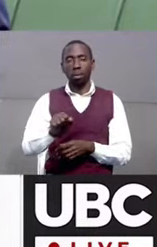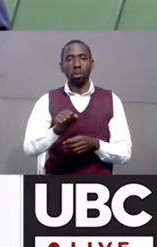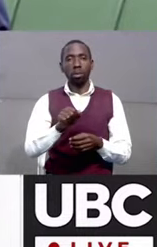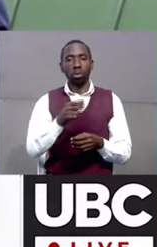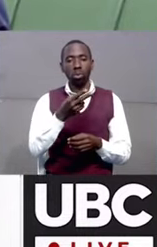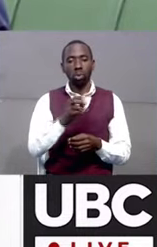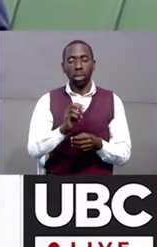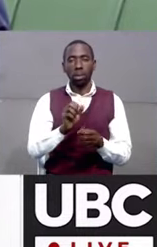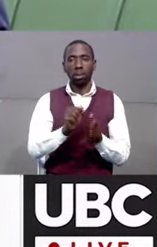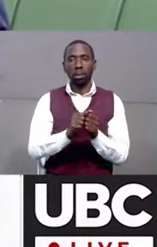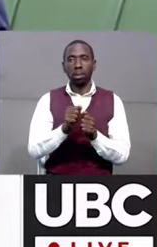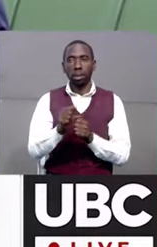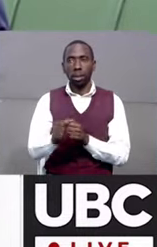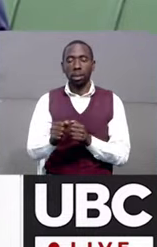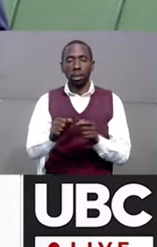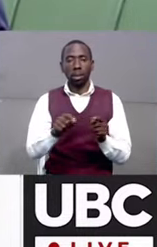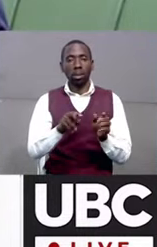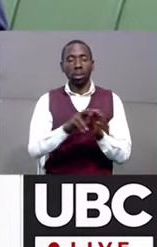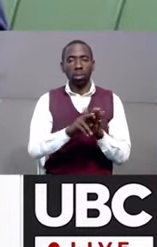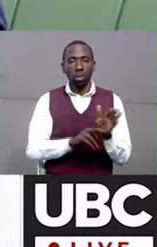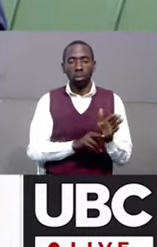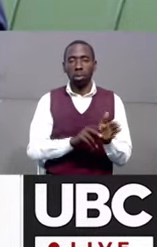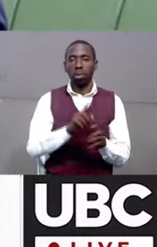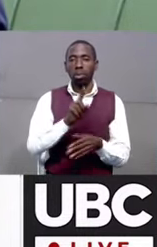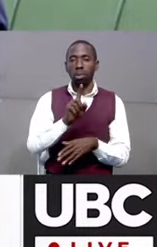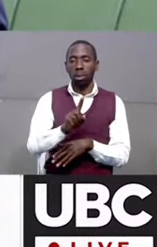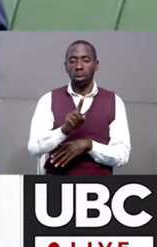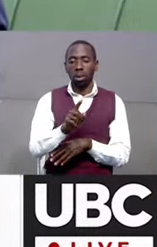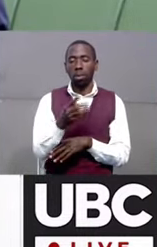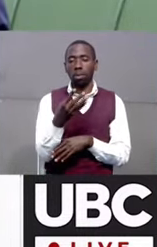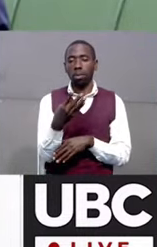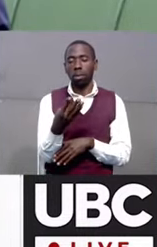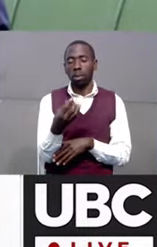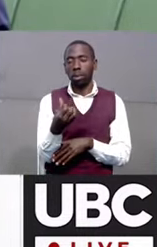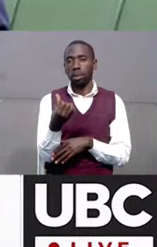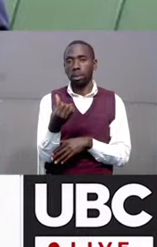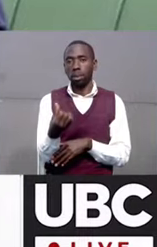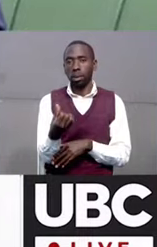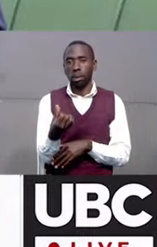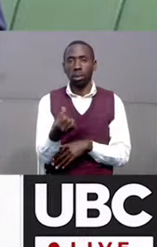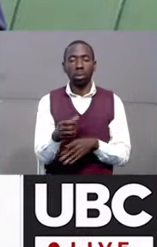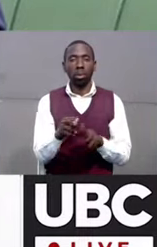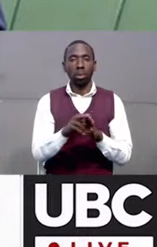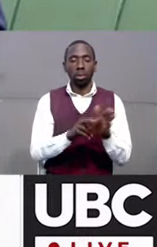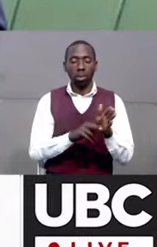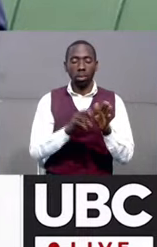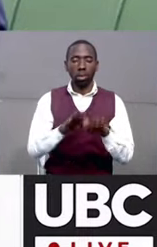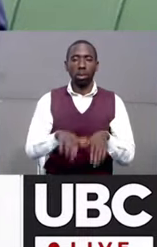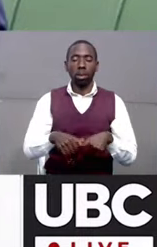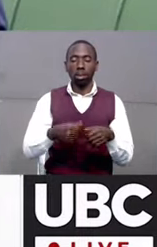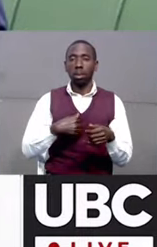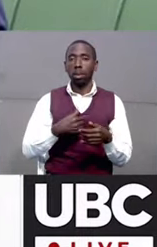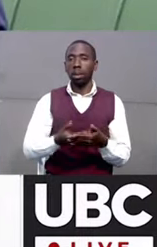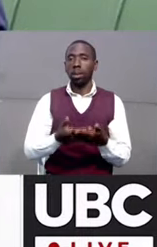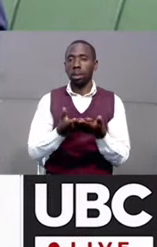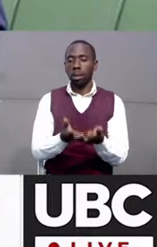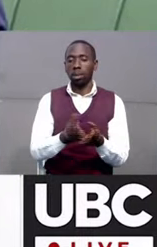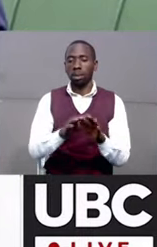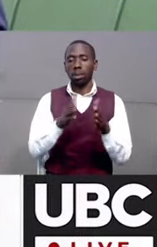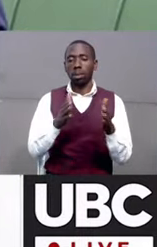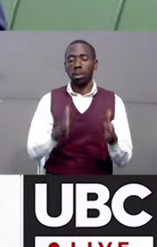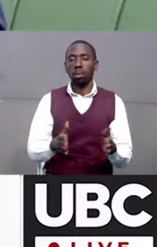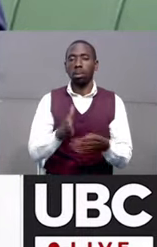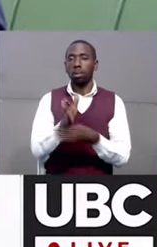2015 and Rule 146 of the Rules of Procedure of Parliament, I beg to lay on table the Ministerial Policy Statement